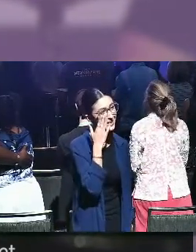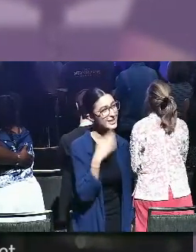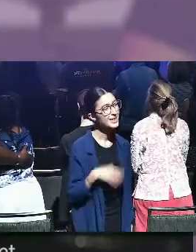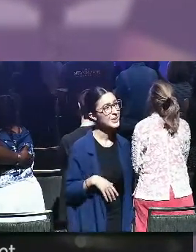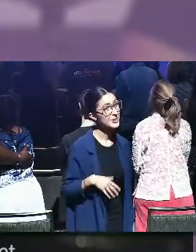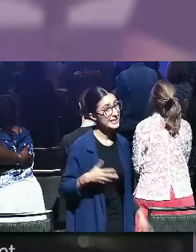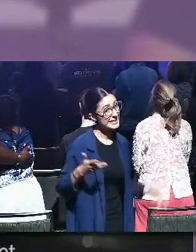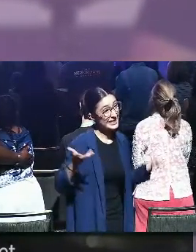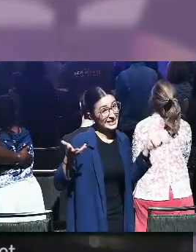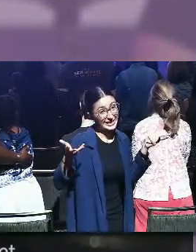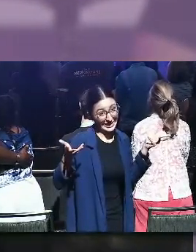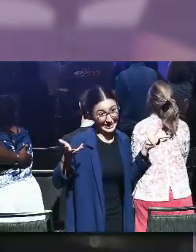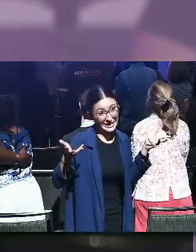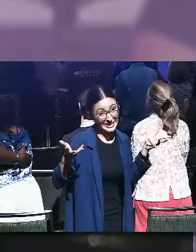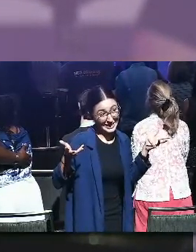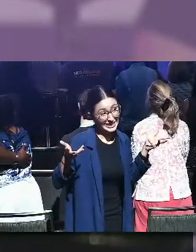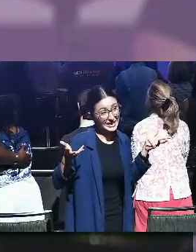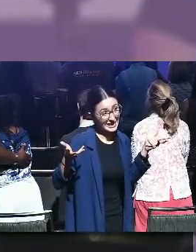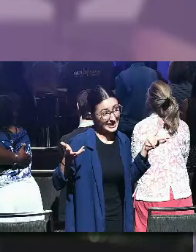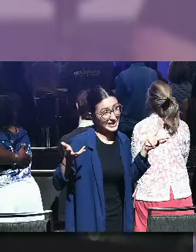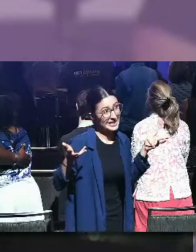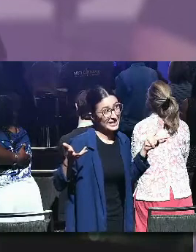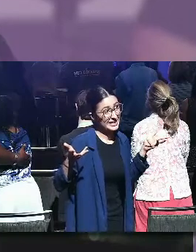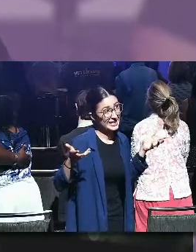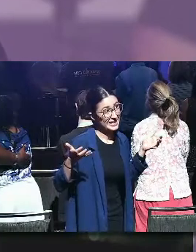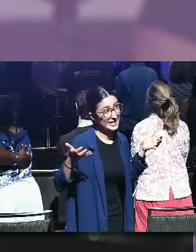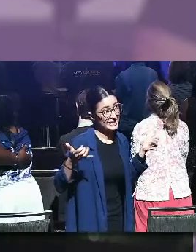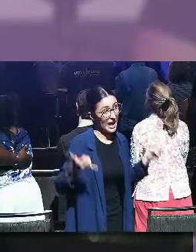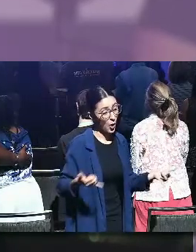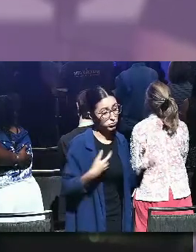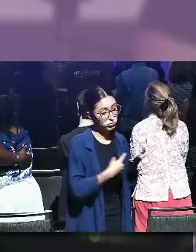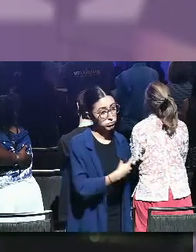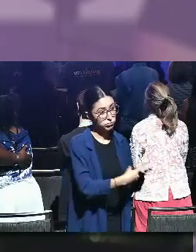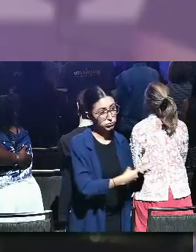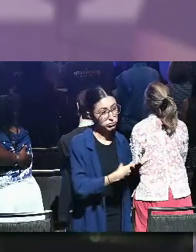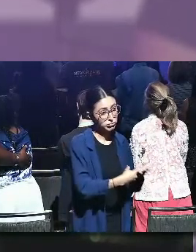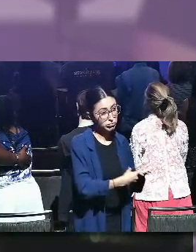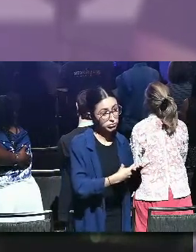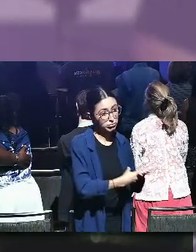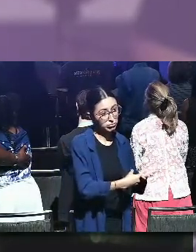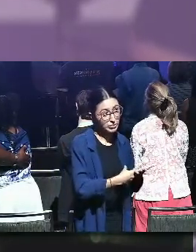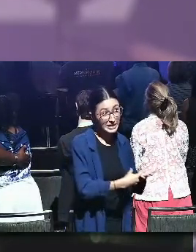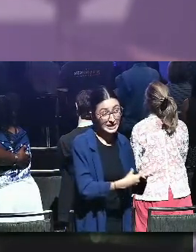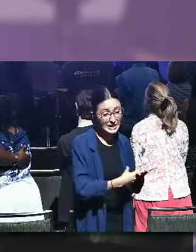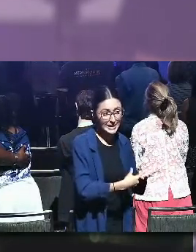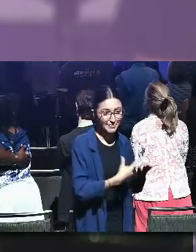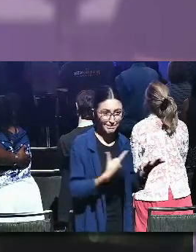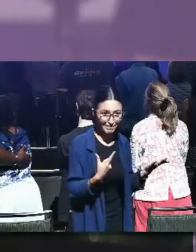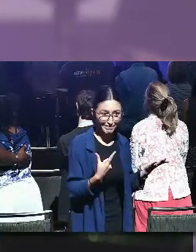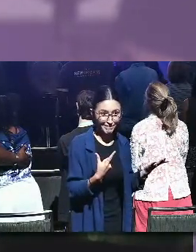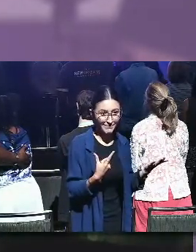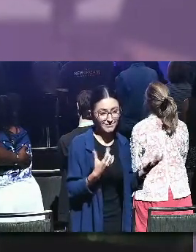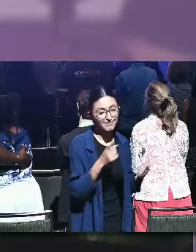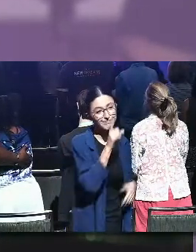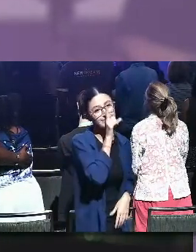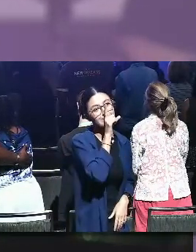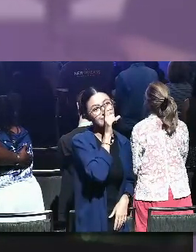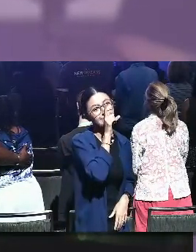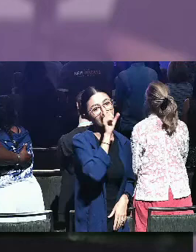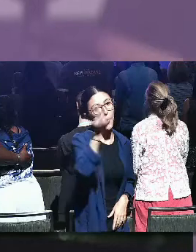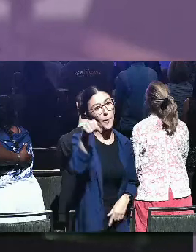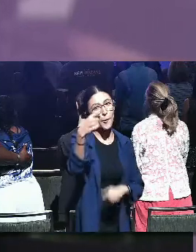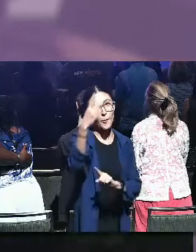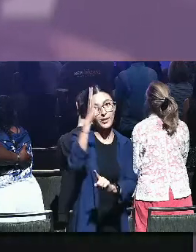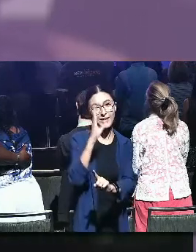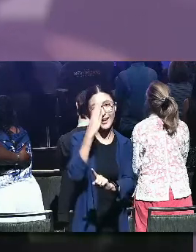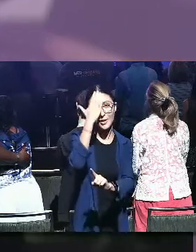But guys, we are in talks, yet right now, God knows the plans that he has